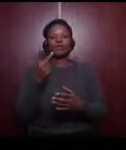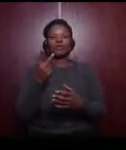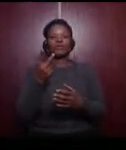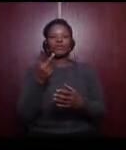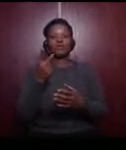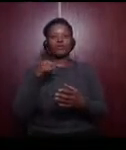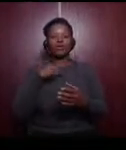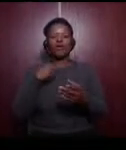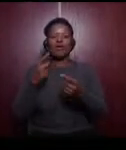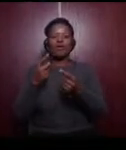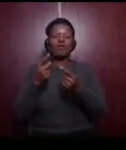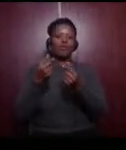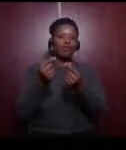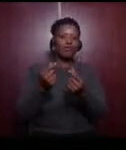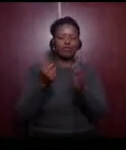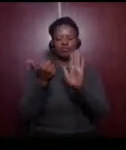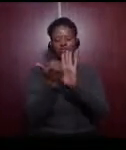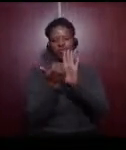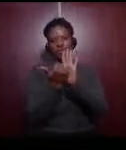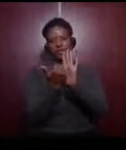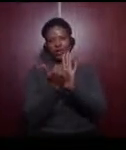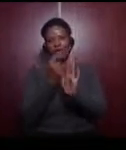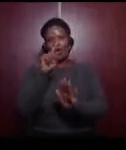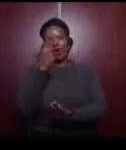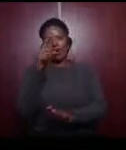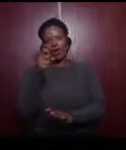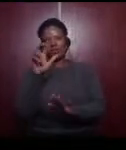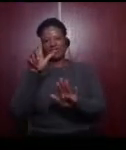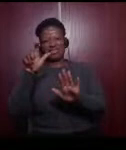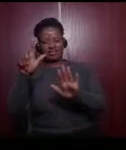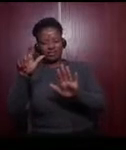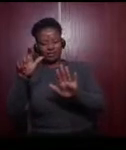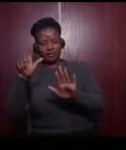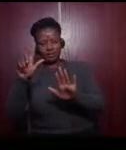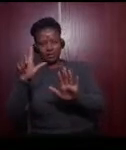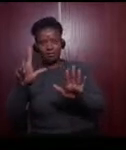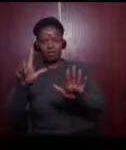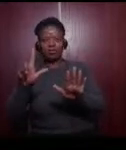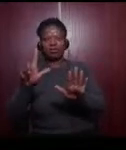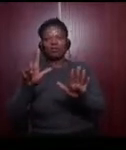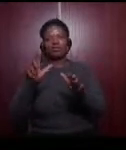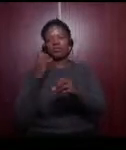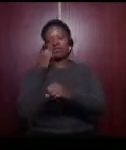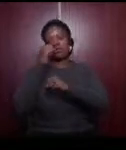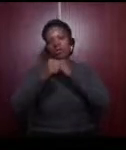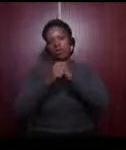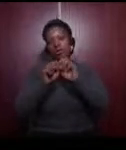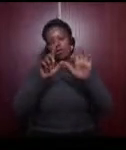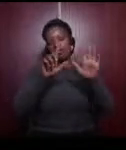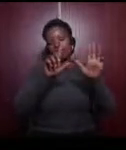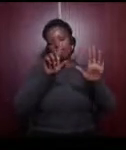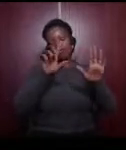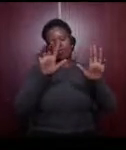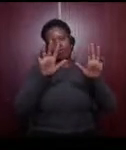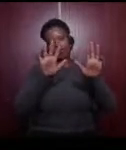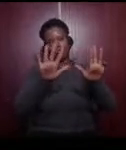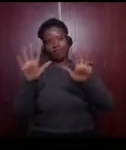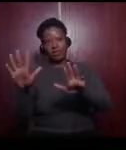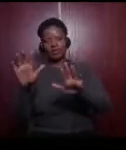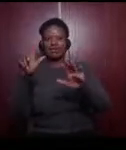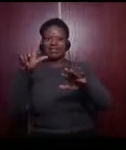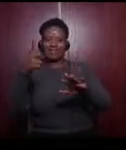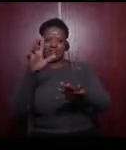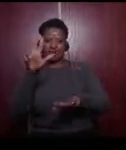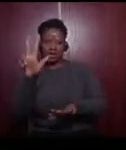the Fundraising Act number 107 of 1978 are not conducive to respond immediately on